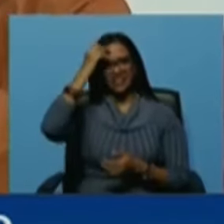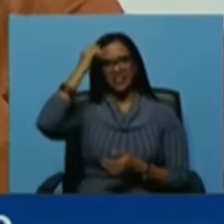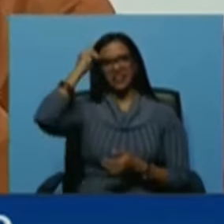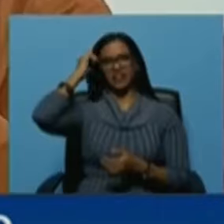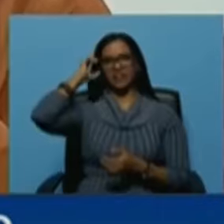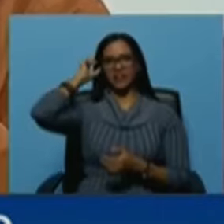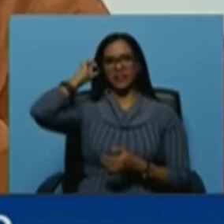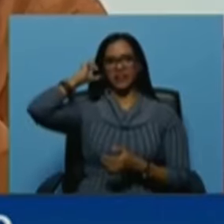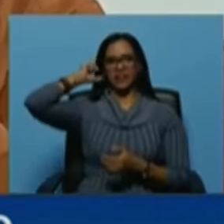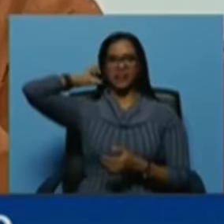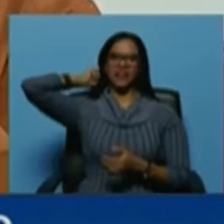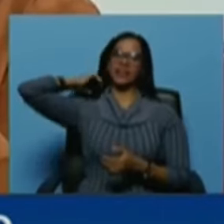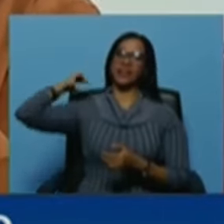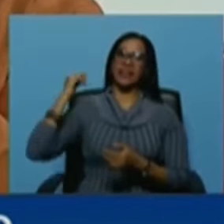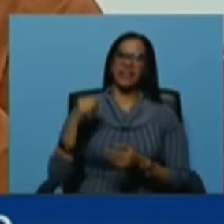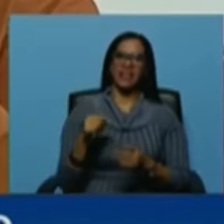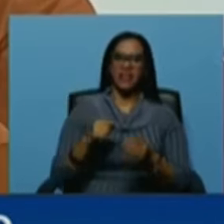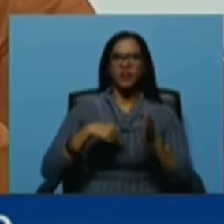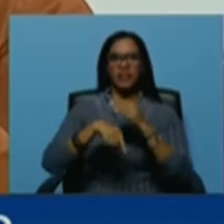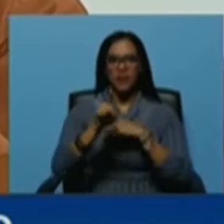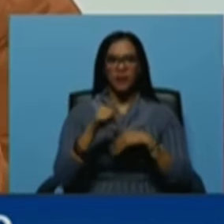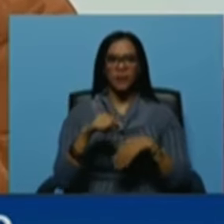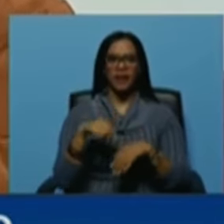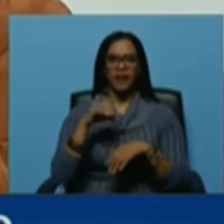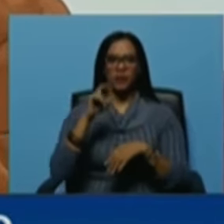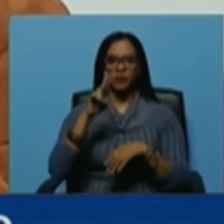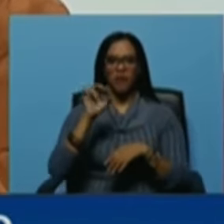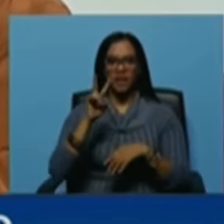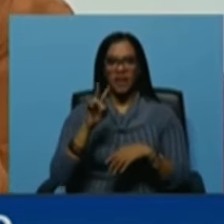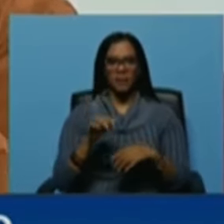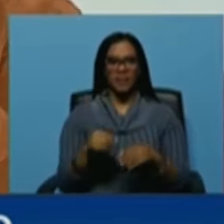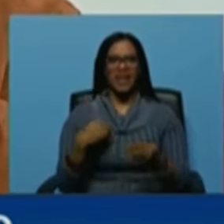and they took him to the clinic. So they accommodated him.